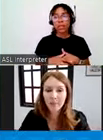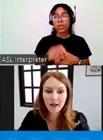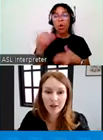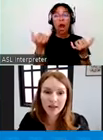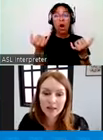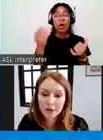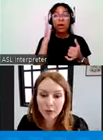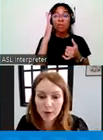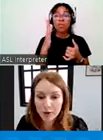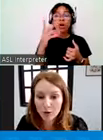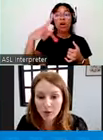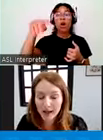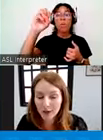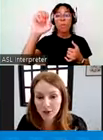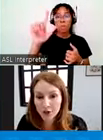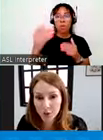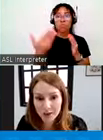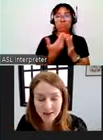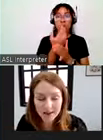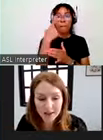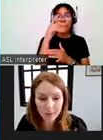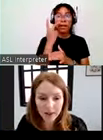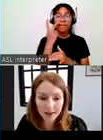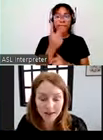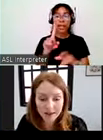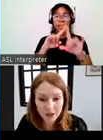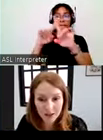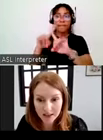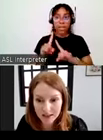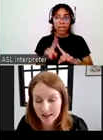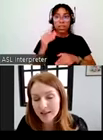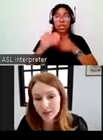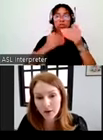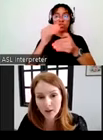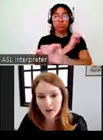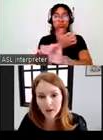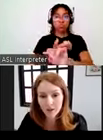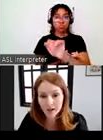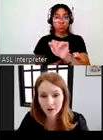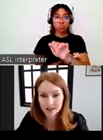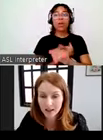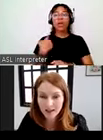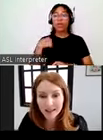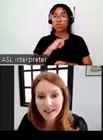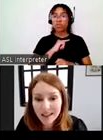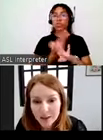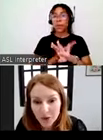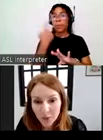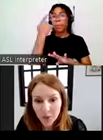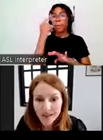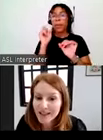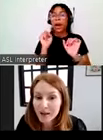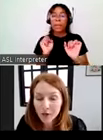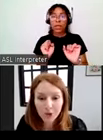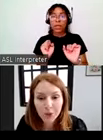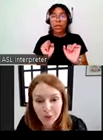bit about the different renewable energy sources that are being considered and assessed as part of the PR100 study. So we